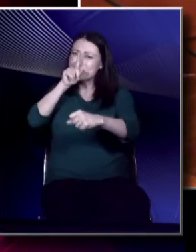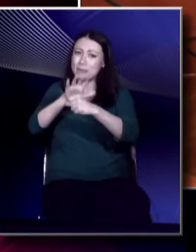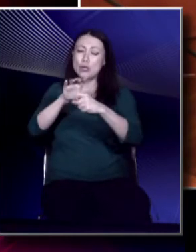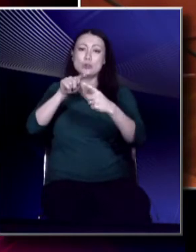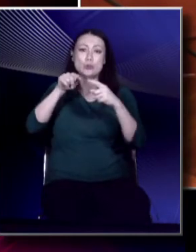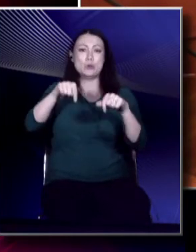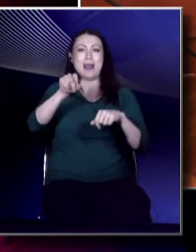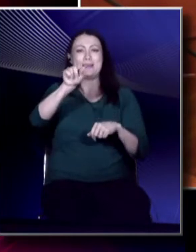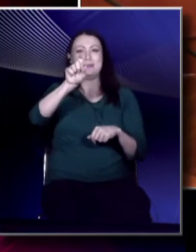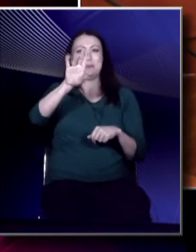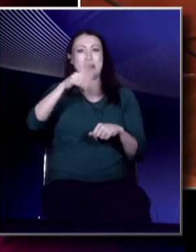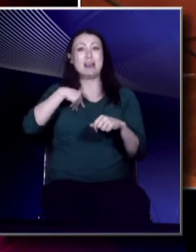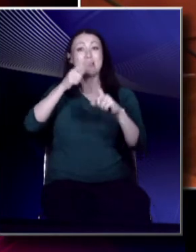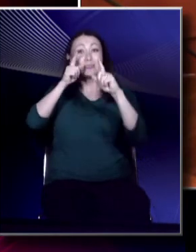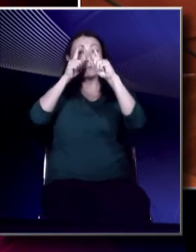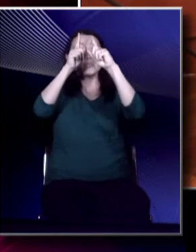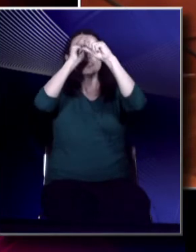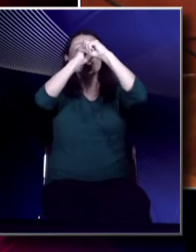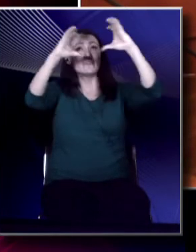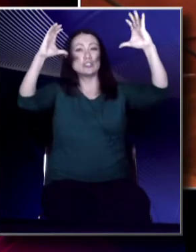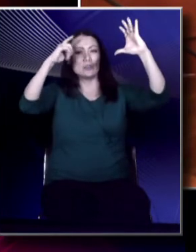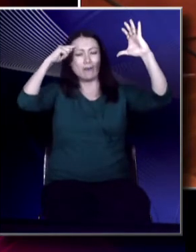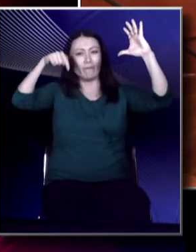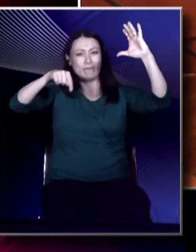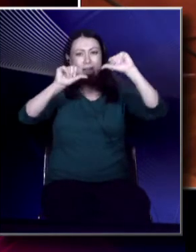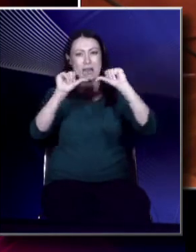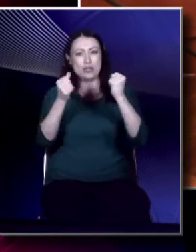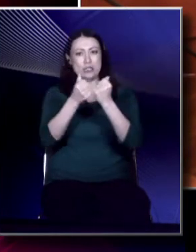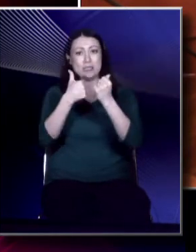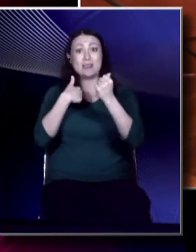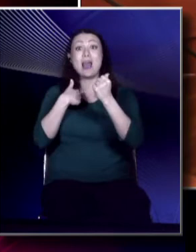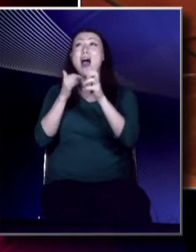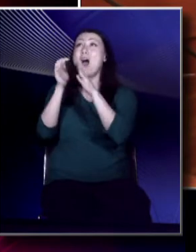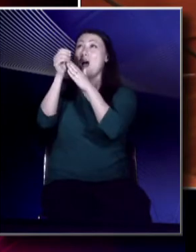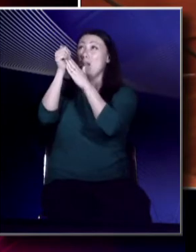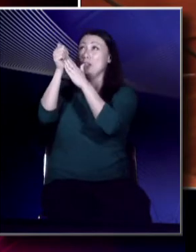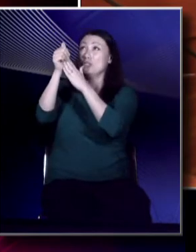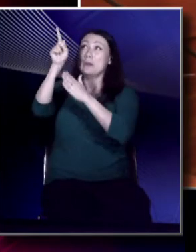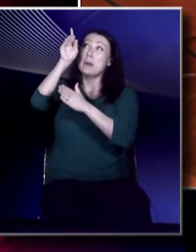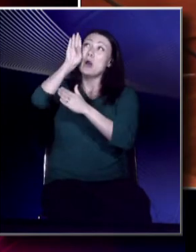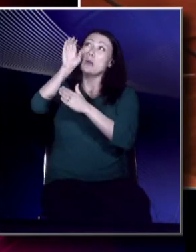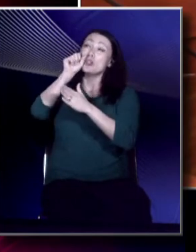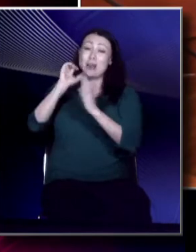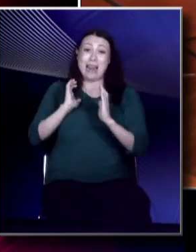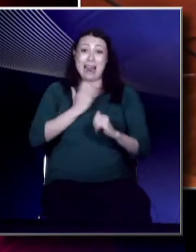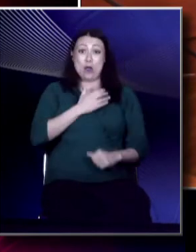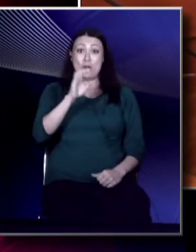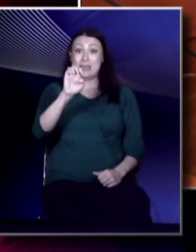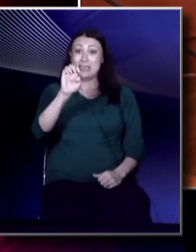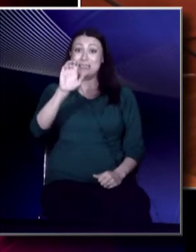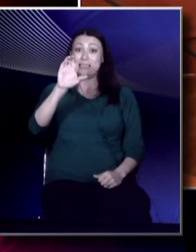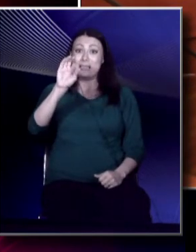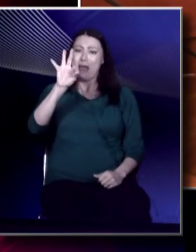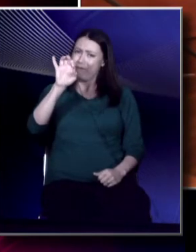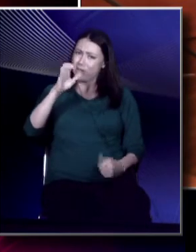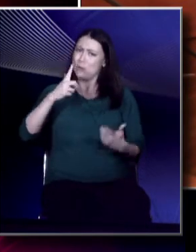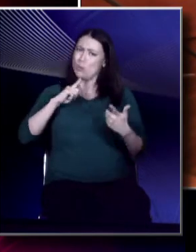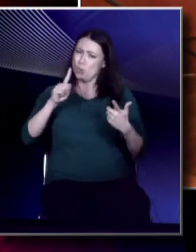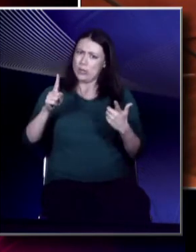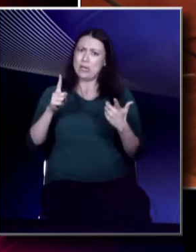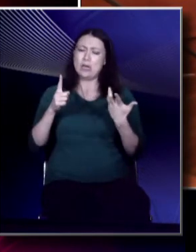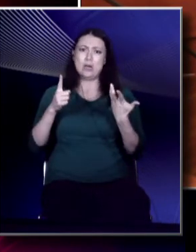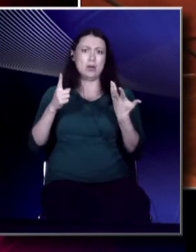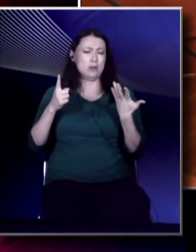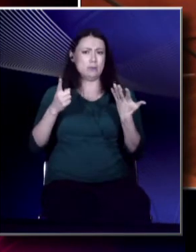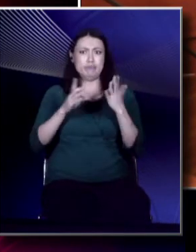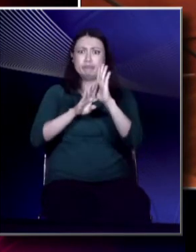and vision of this agency. Under Barbara Schrag's leadership, our ECFE department has thrived, and